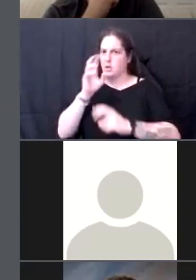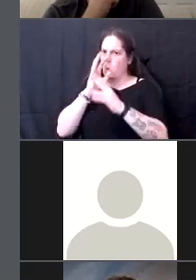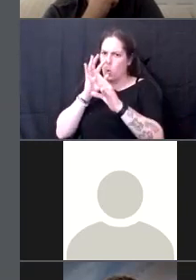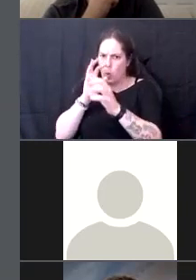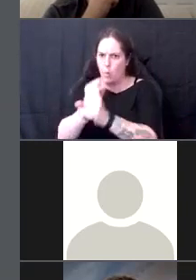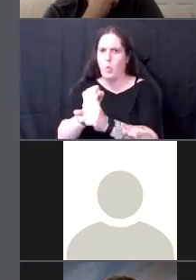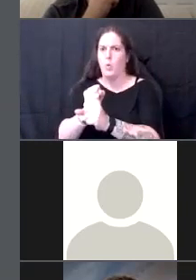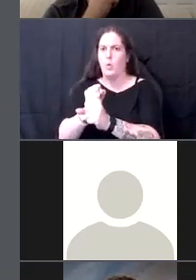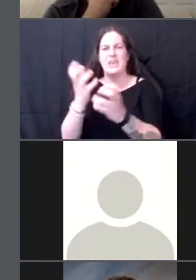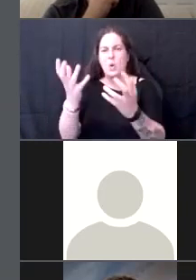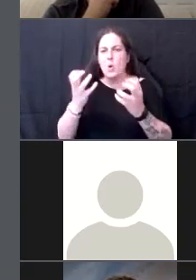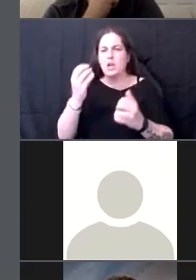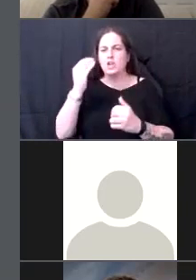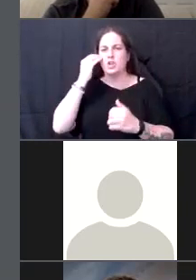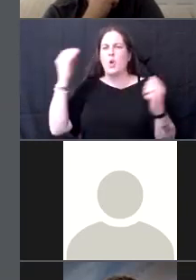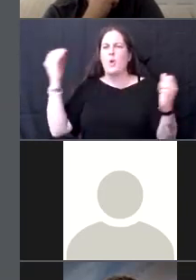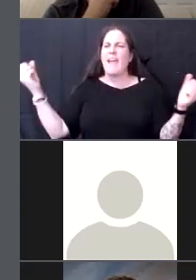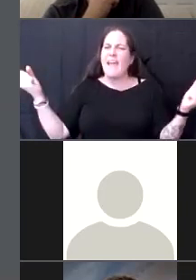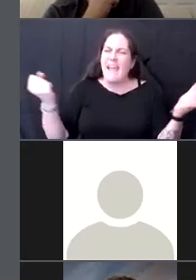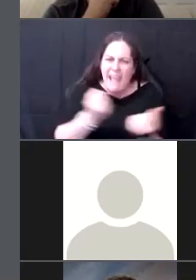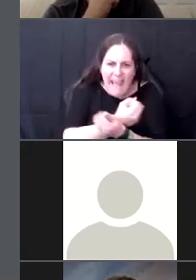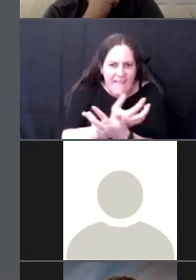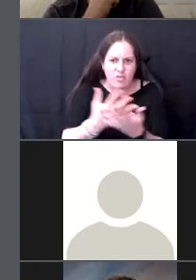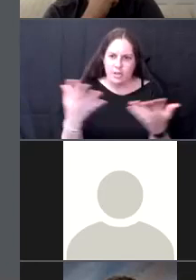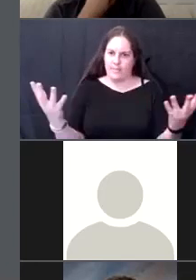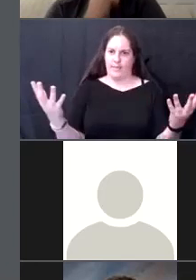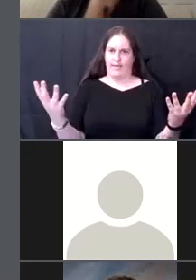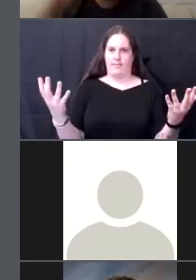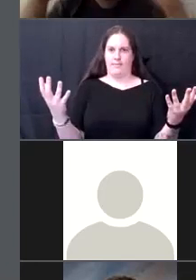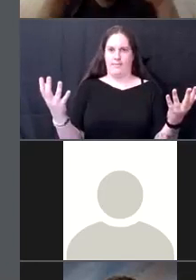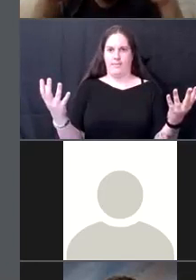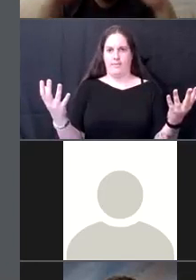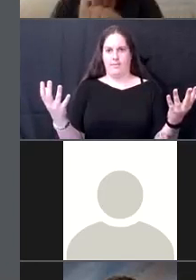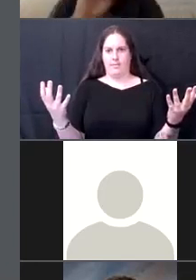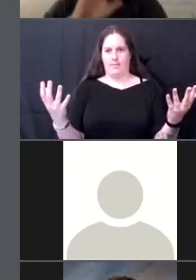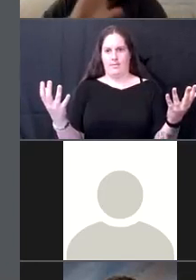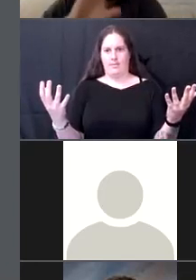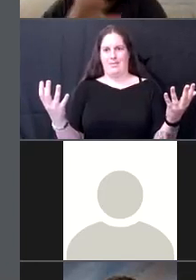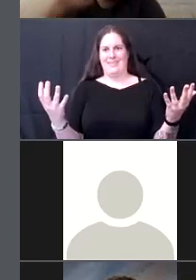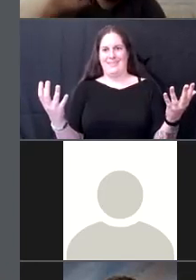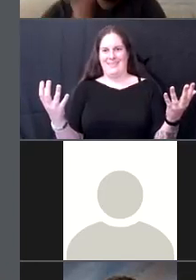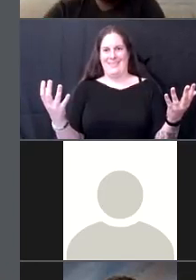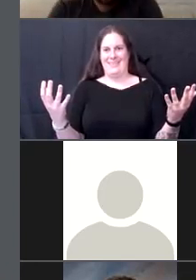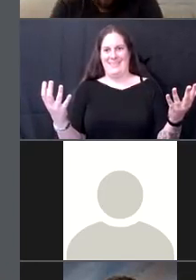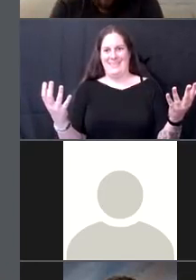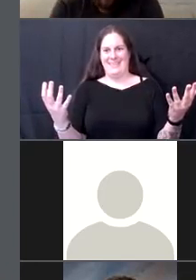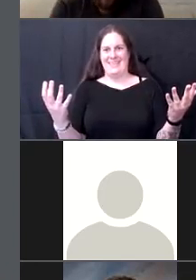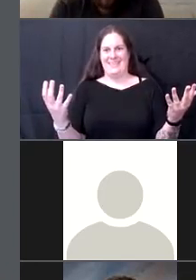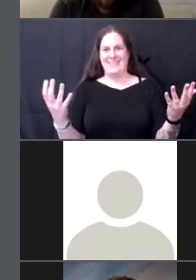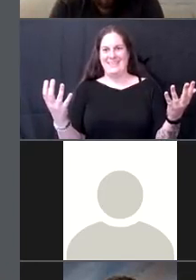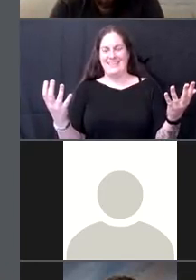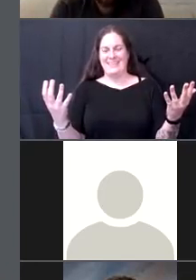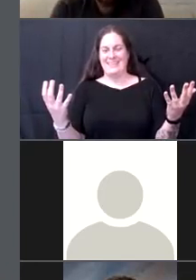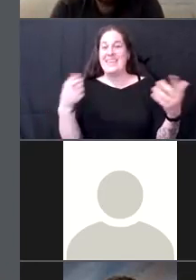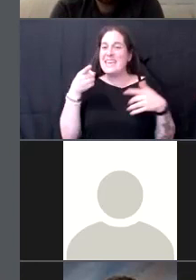know everything about the planets. So he did a great many observations of